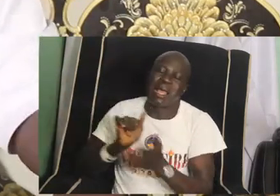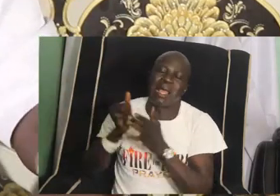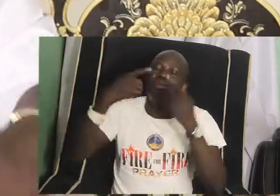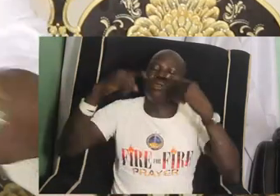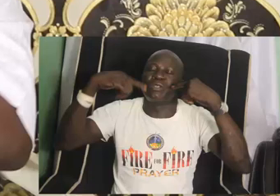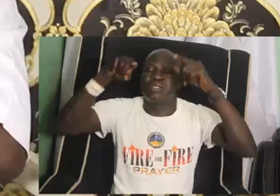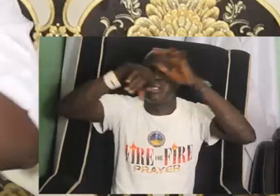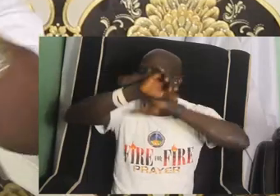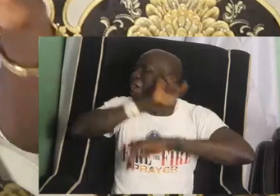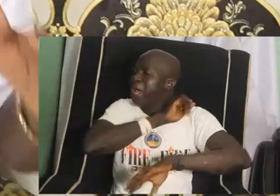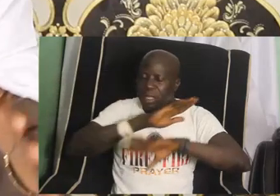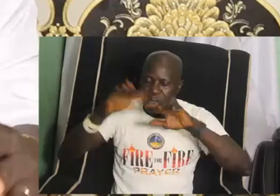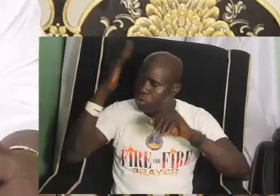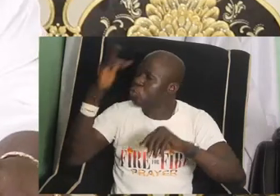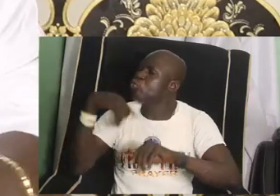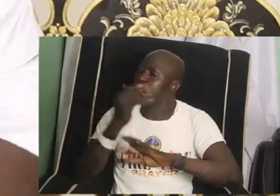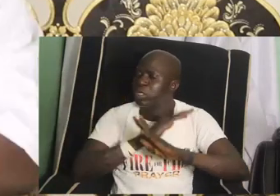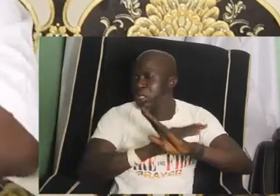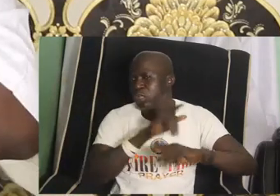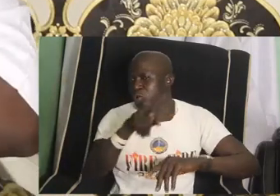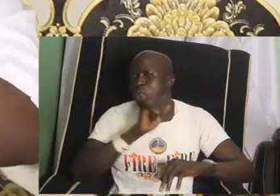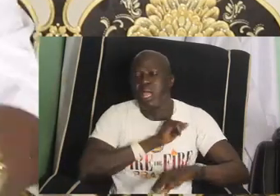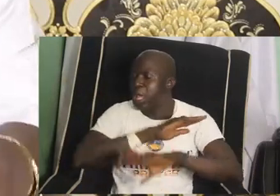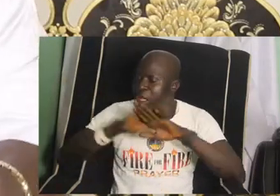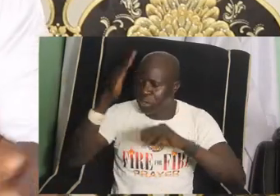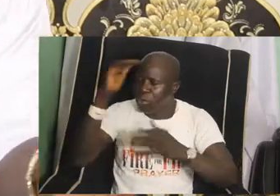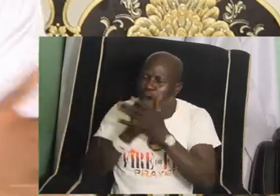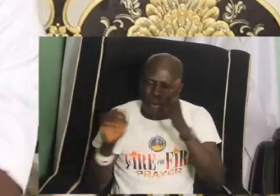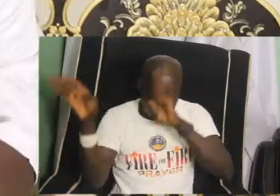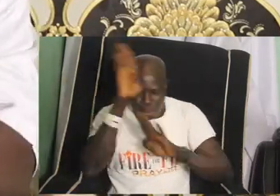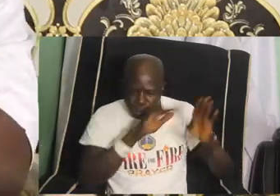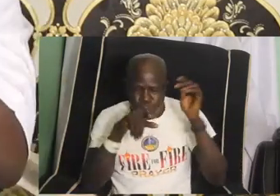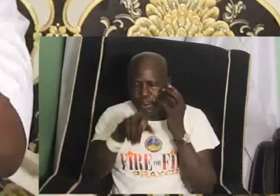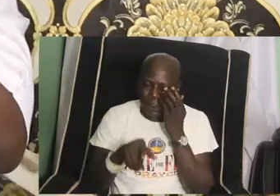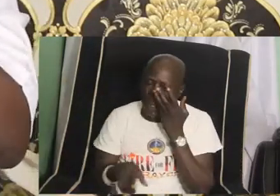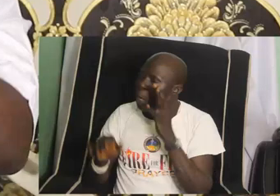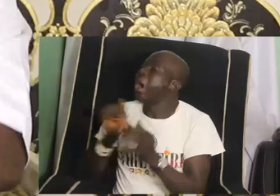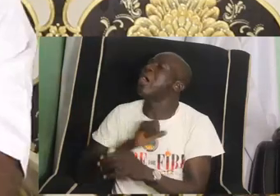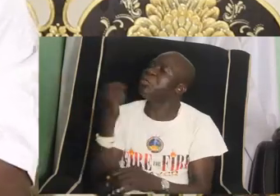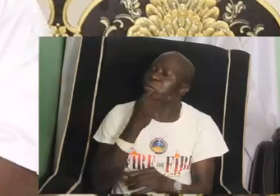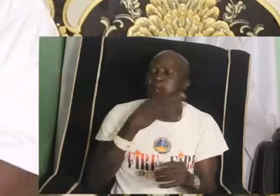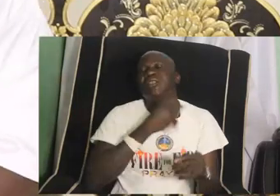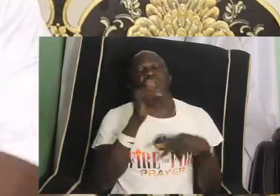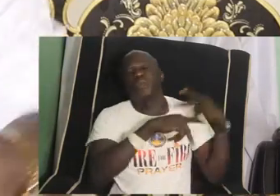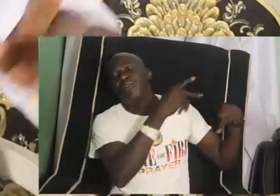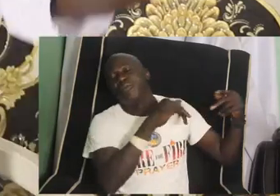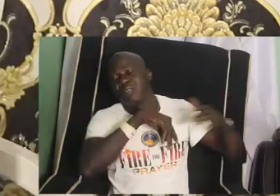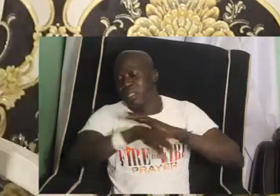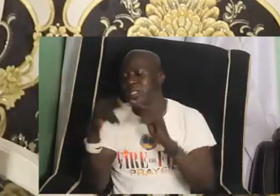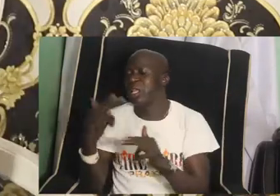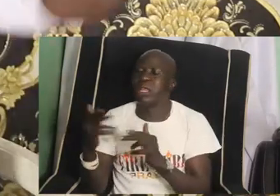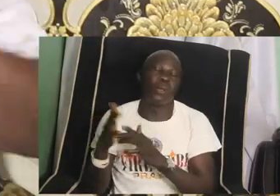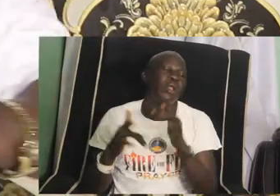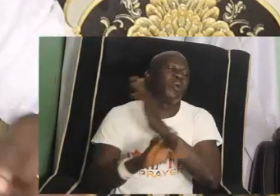must succeed. Me, man, I don't know what's delaying me, man, I don't know what's dragging you. But why speak as